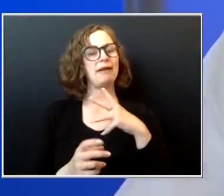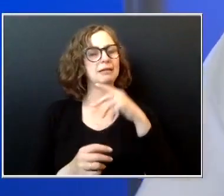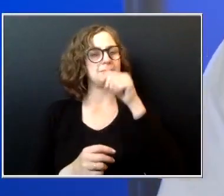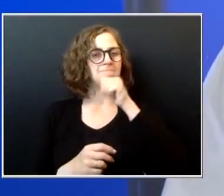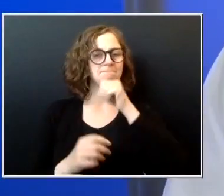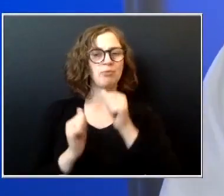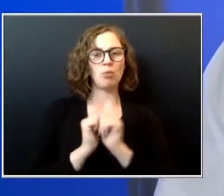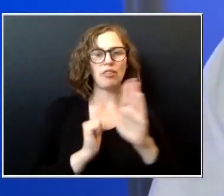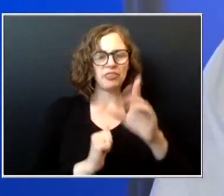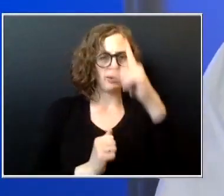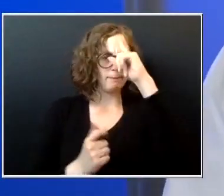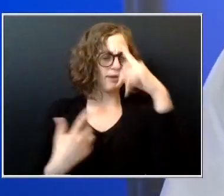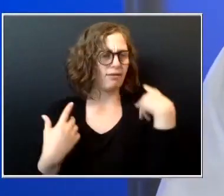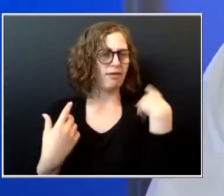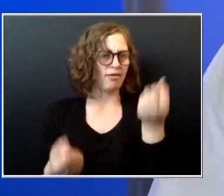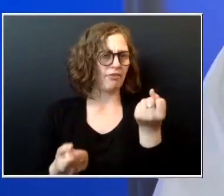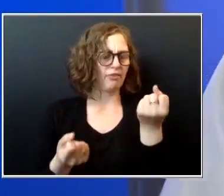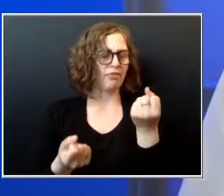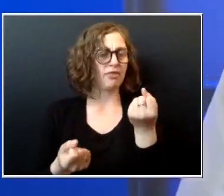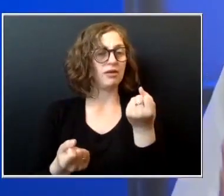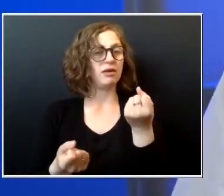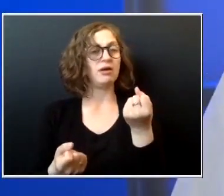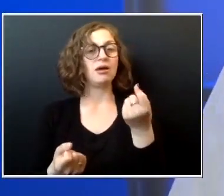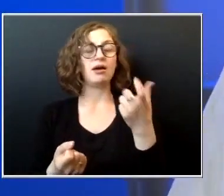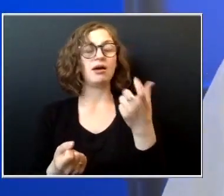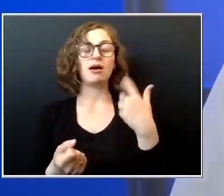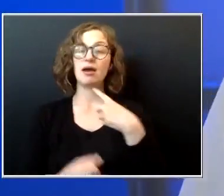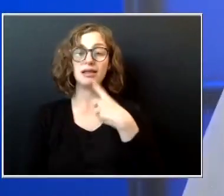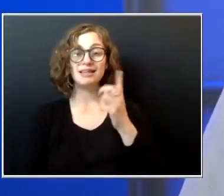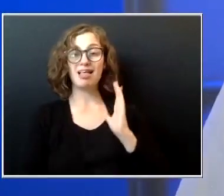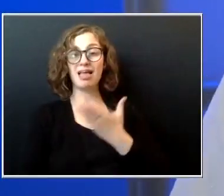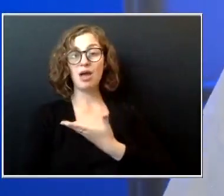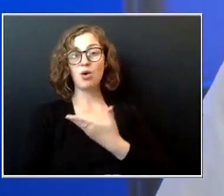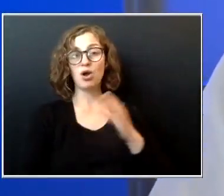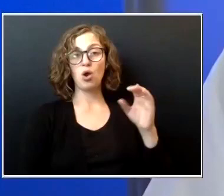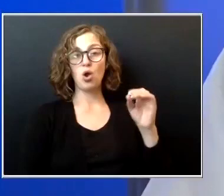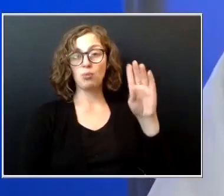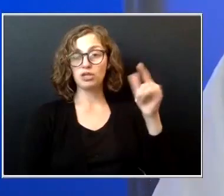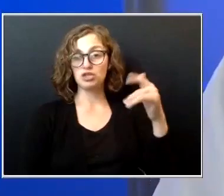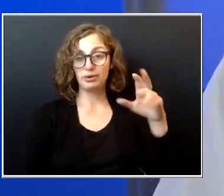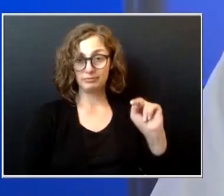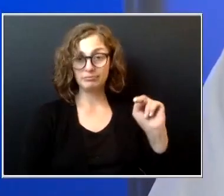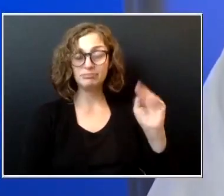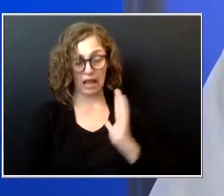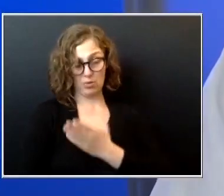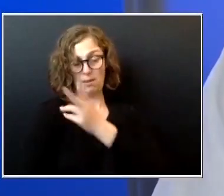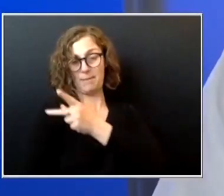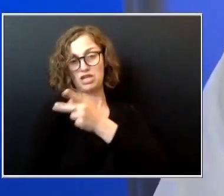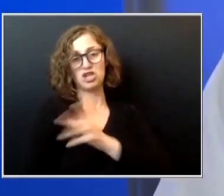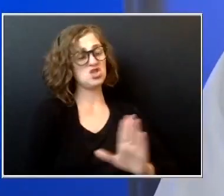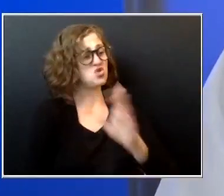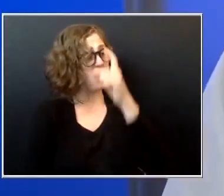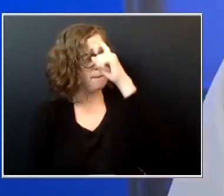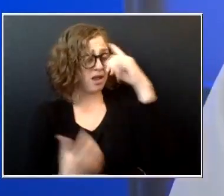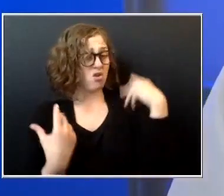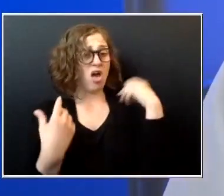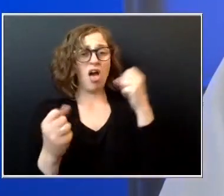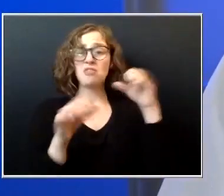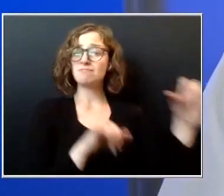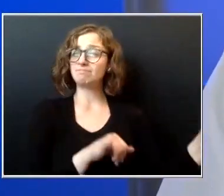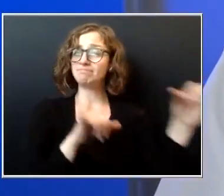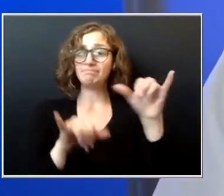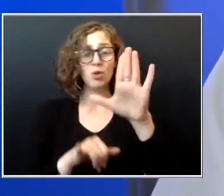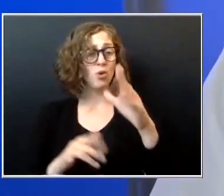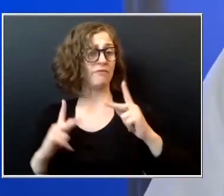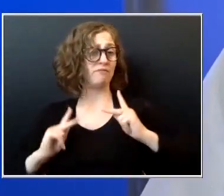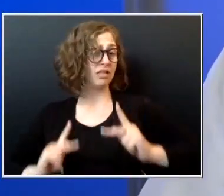that, I think your mental health is just as important as your physical health. So we have moms that we take care of that have pre-existing conditions like hypertension